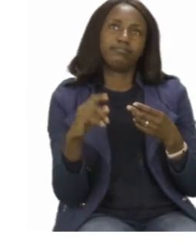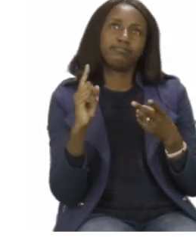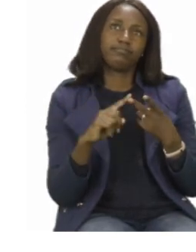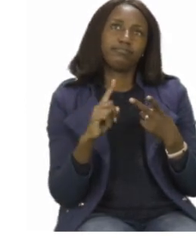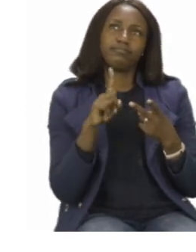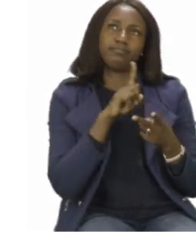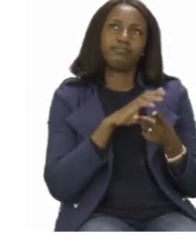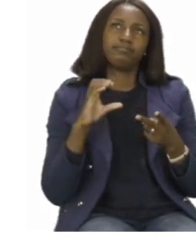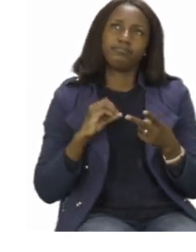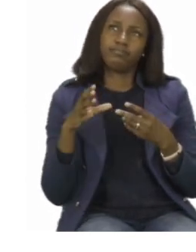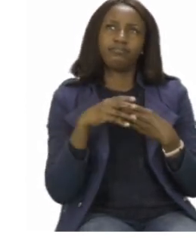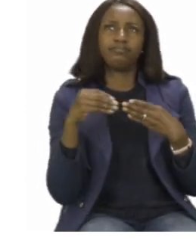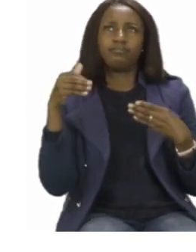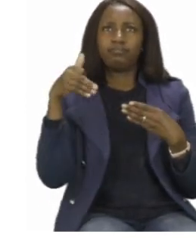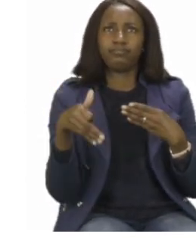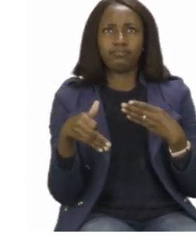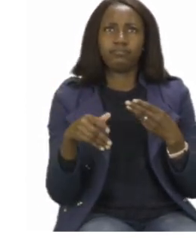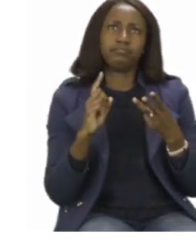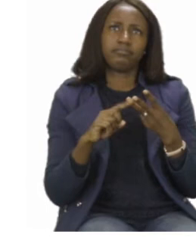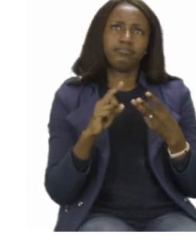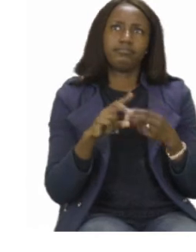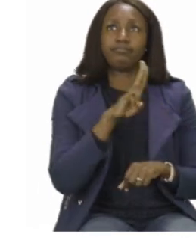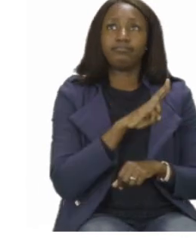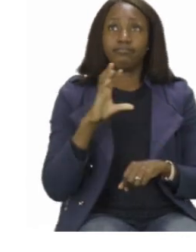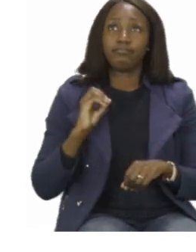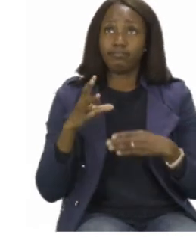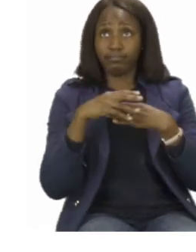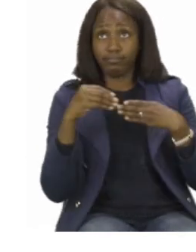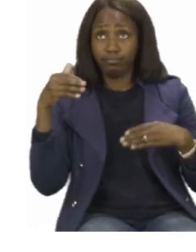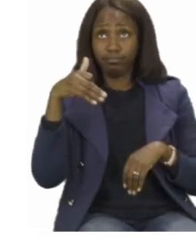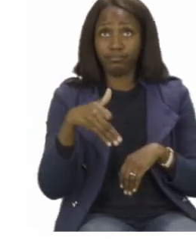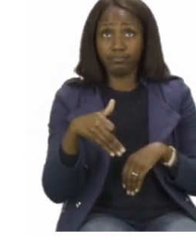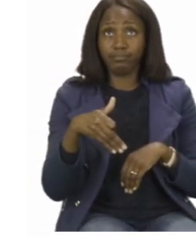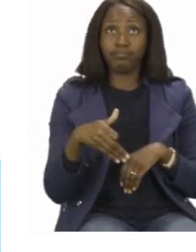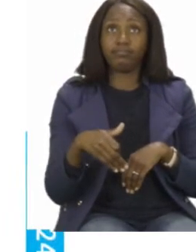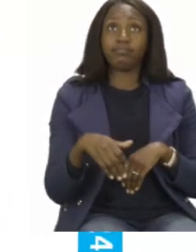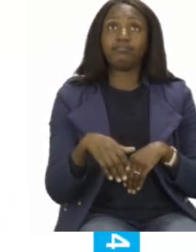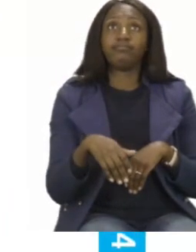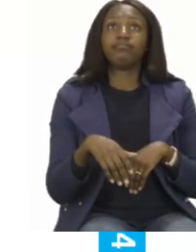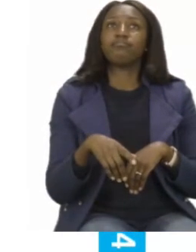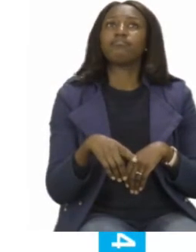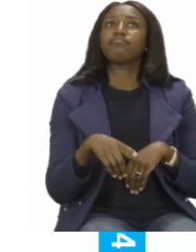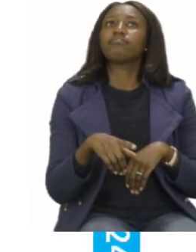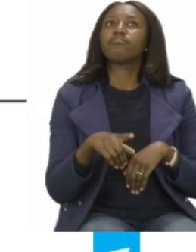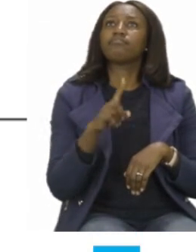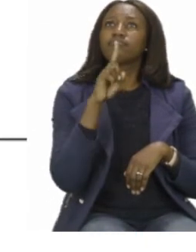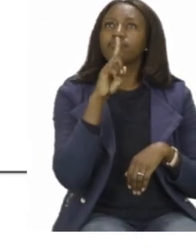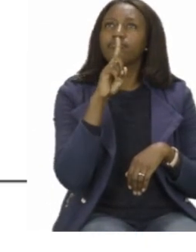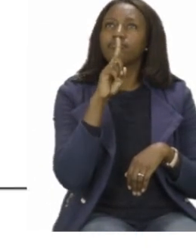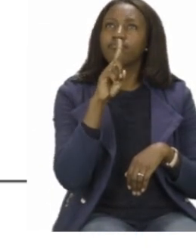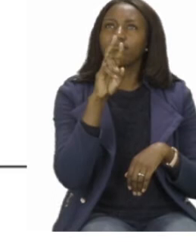a $10 note, a $20 note, one $5 coin,